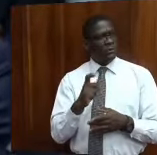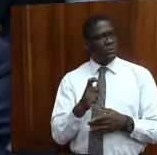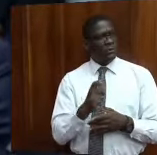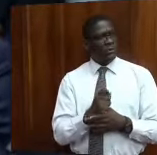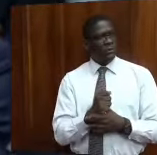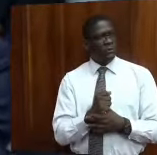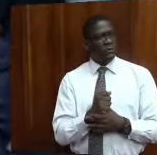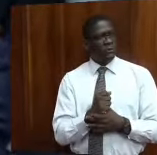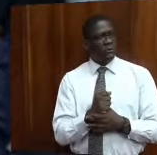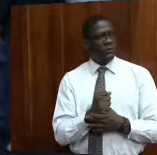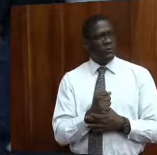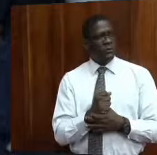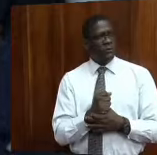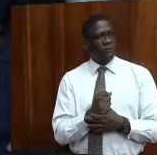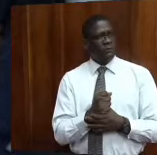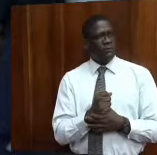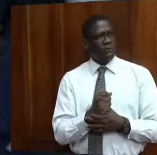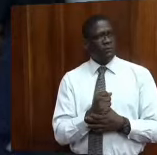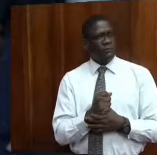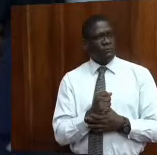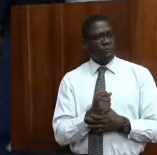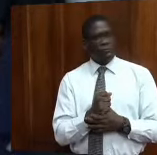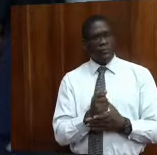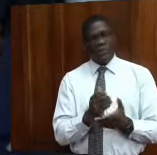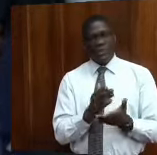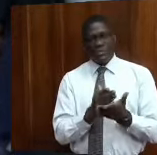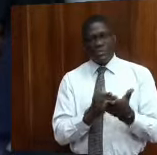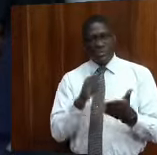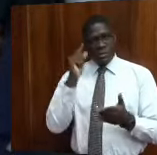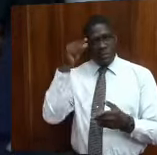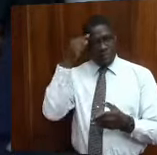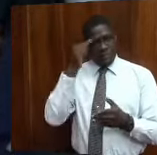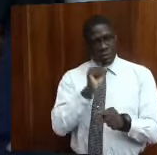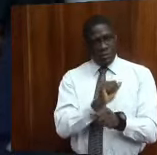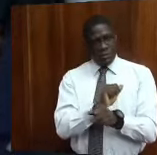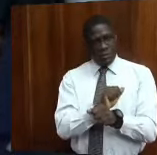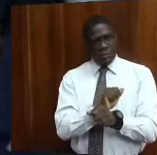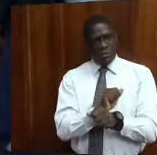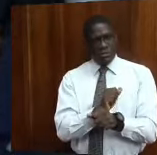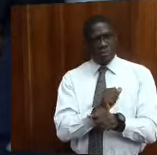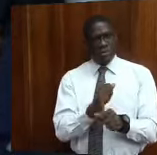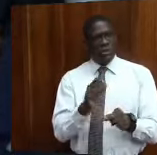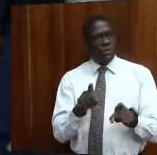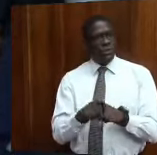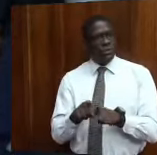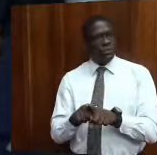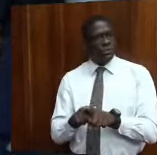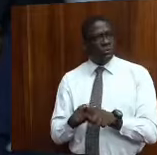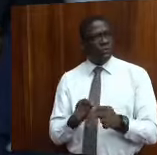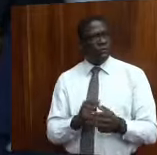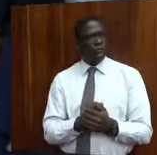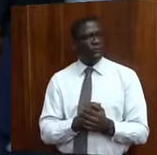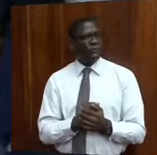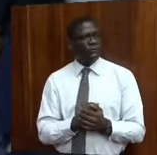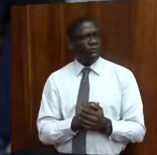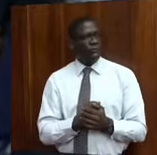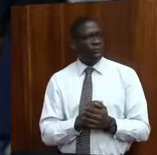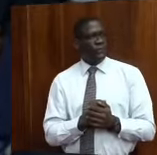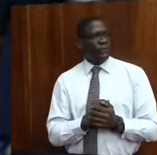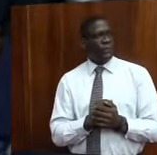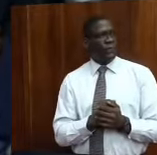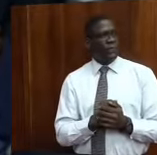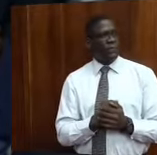This will include public servants in grades 1 to 5. Mr. Speaker, this means that an